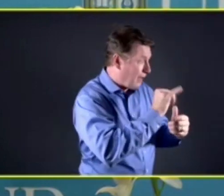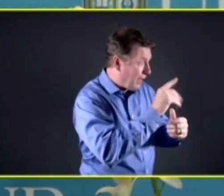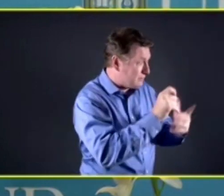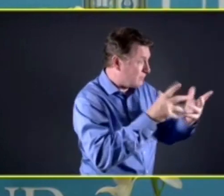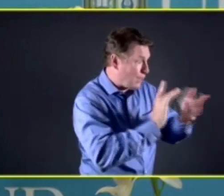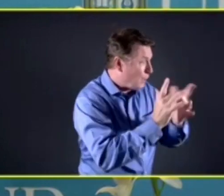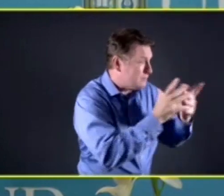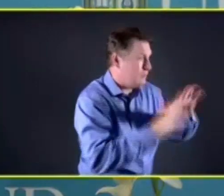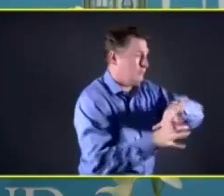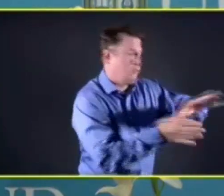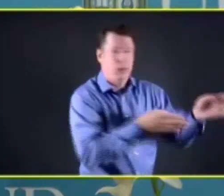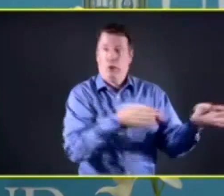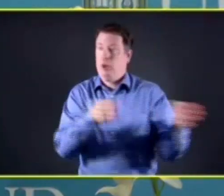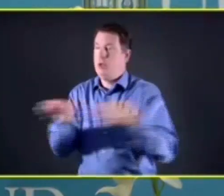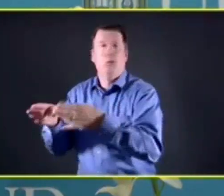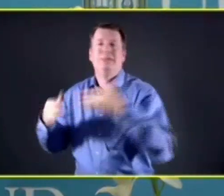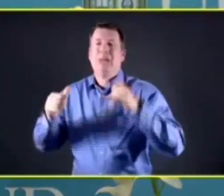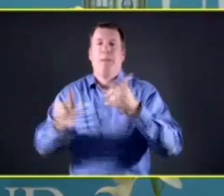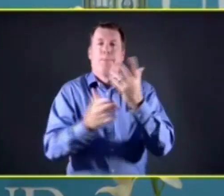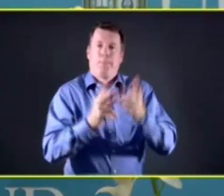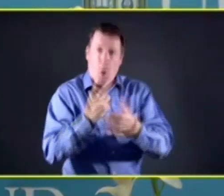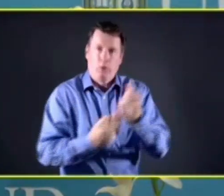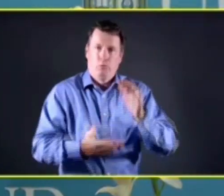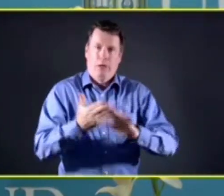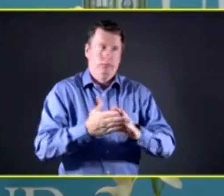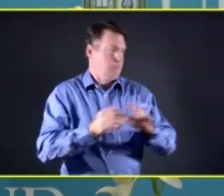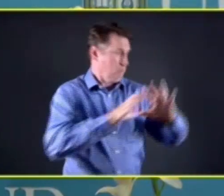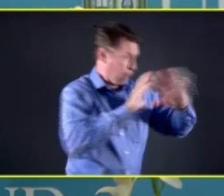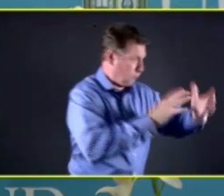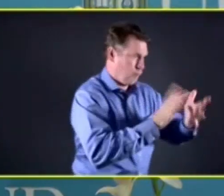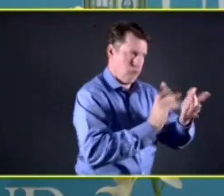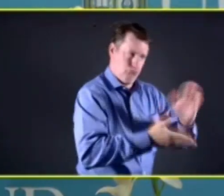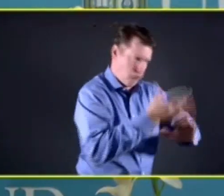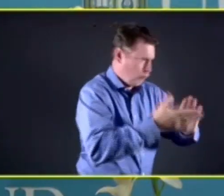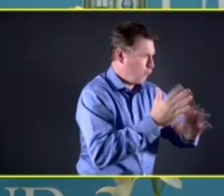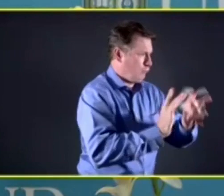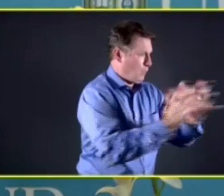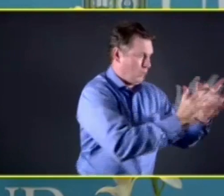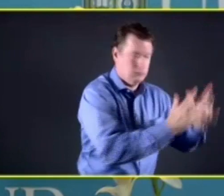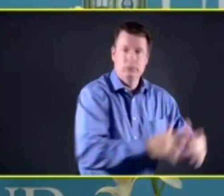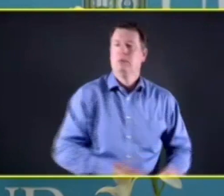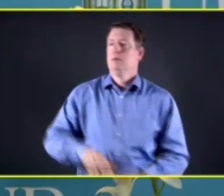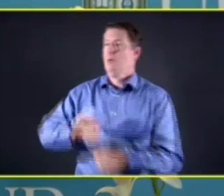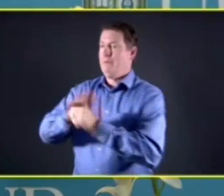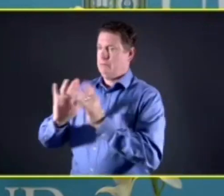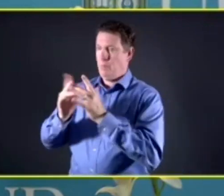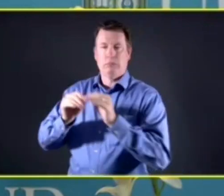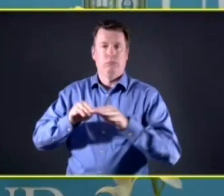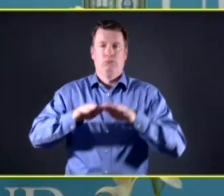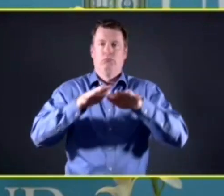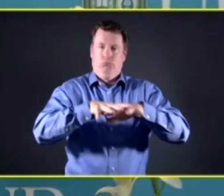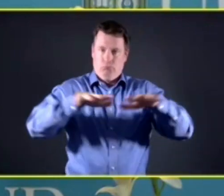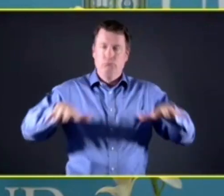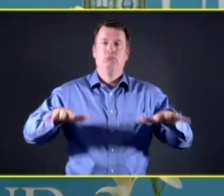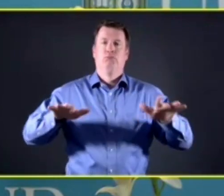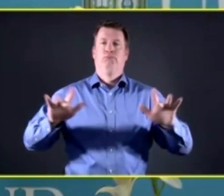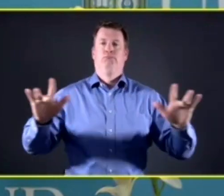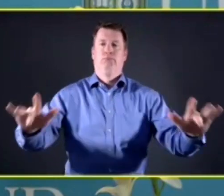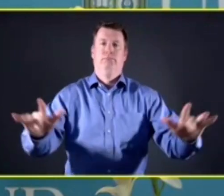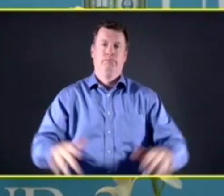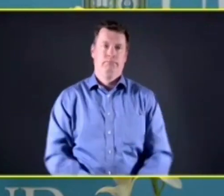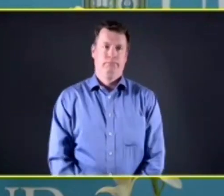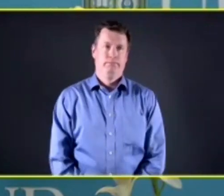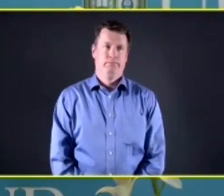I expected, and I guess I will ask, is about President Trump. And maybe there's a two-part question